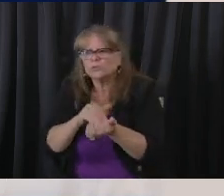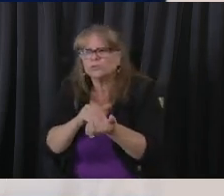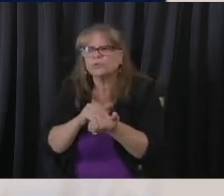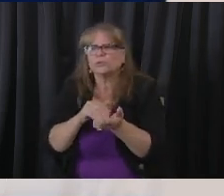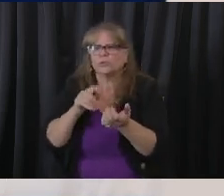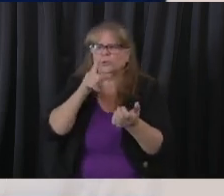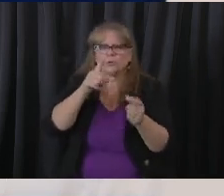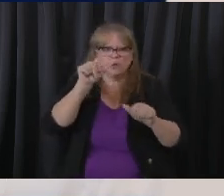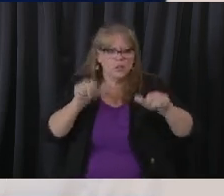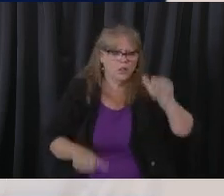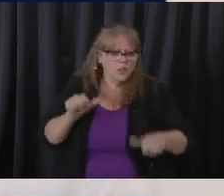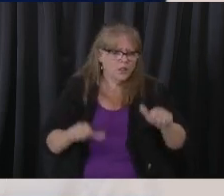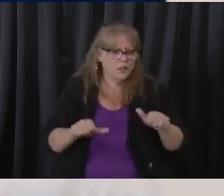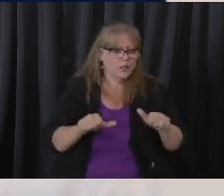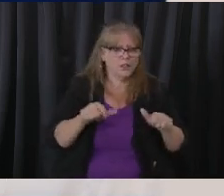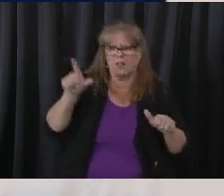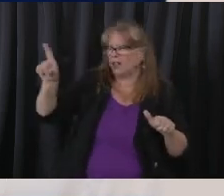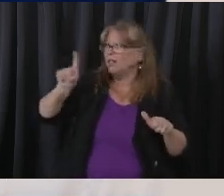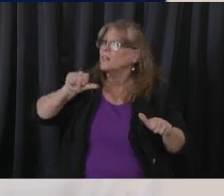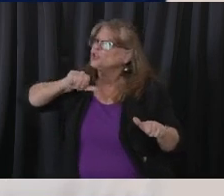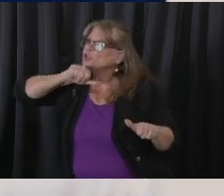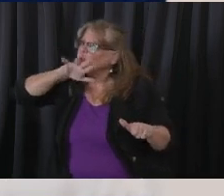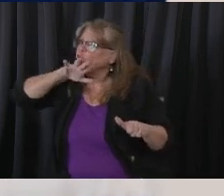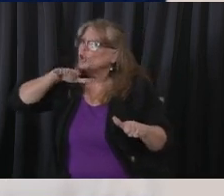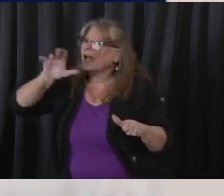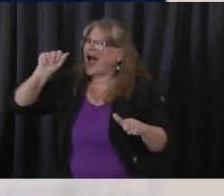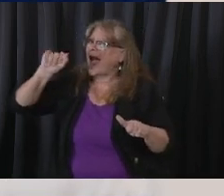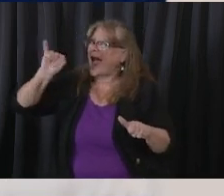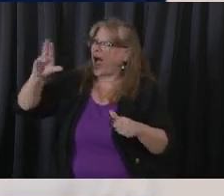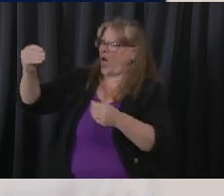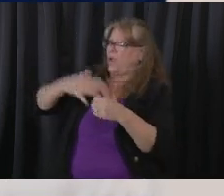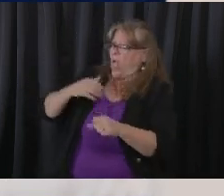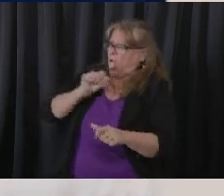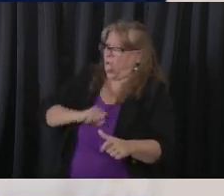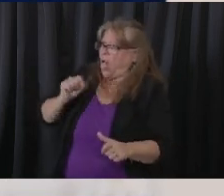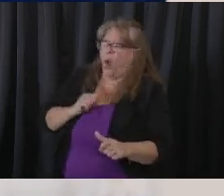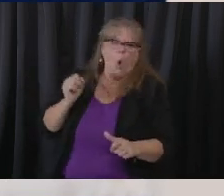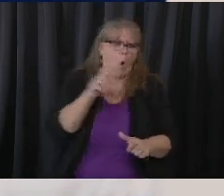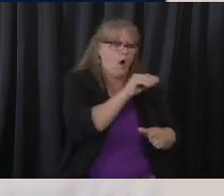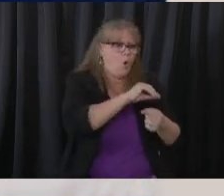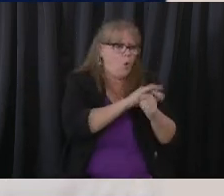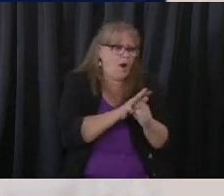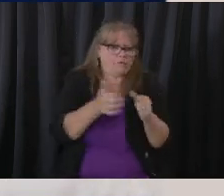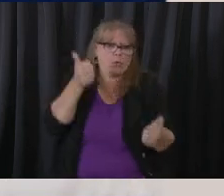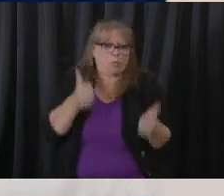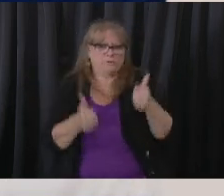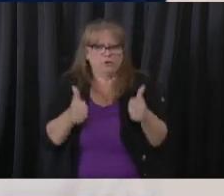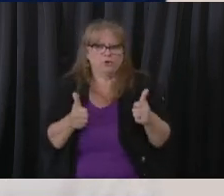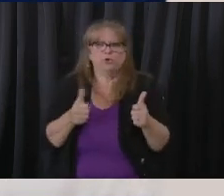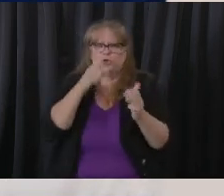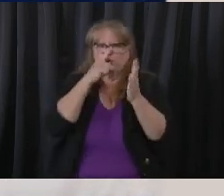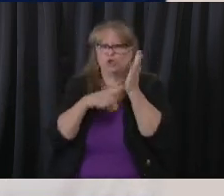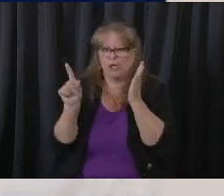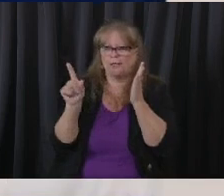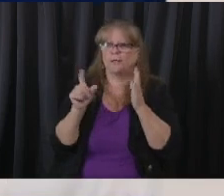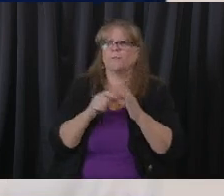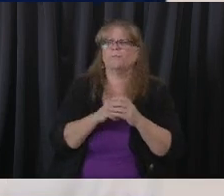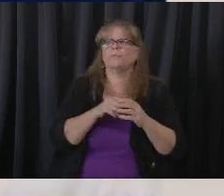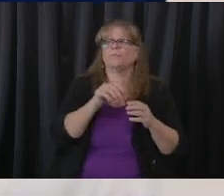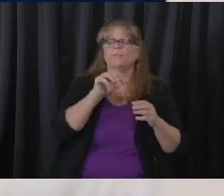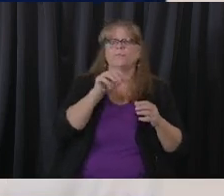you can still get tested. If you think you might have been exposed a week before, somebody coughed in your grocery